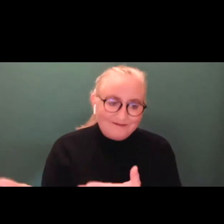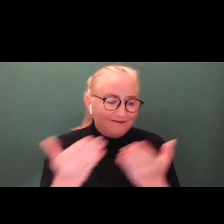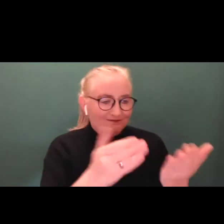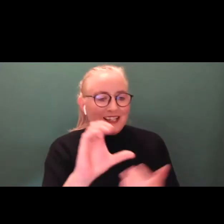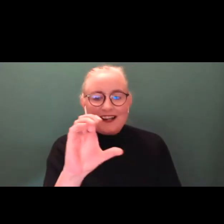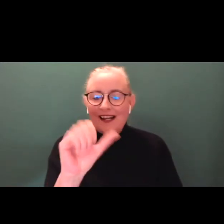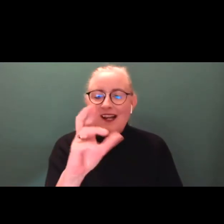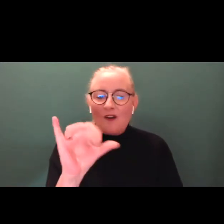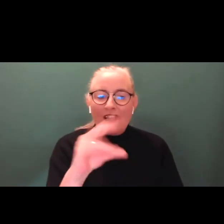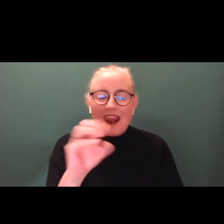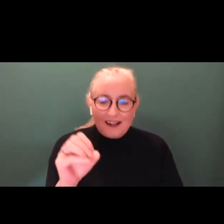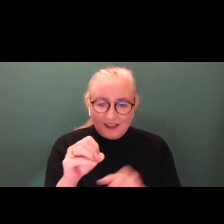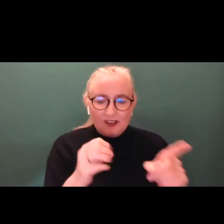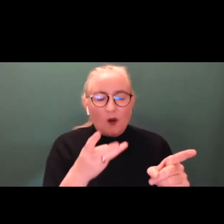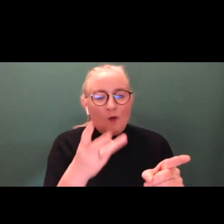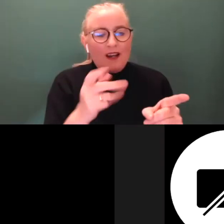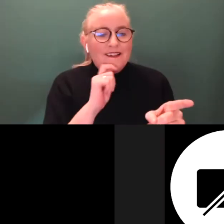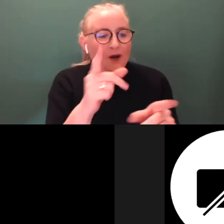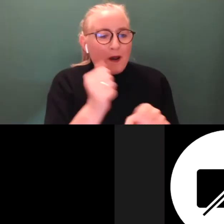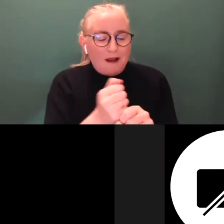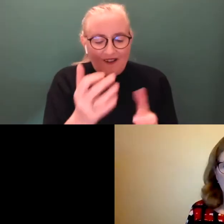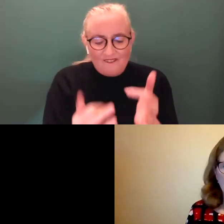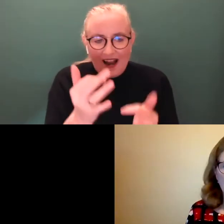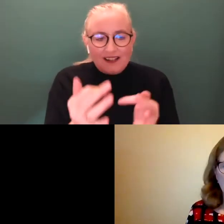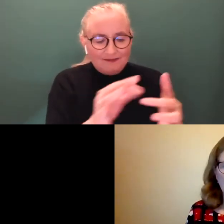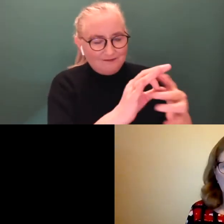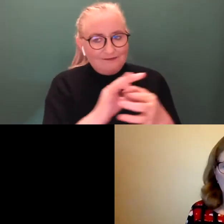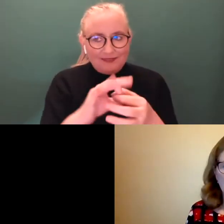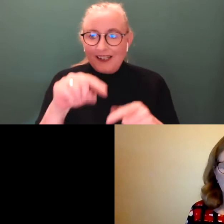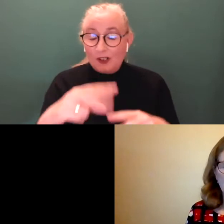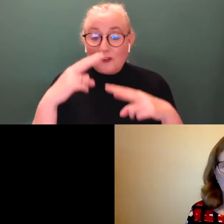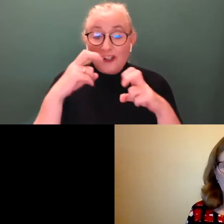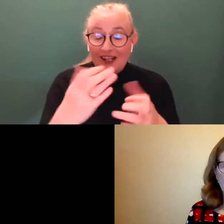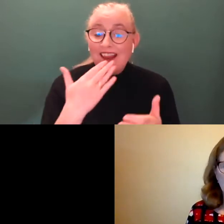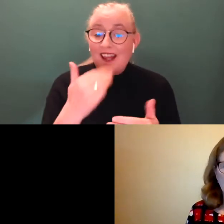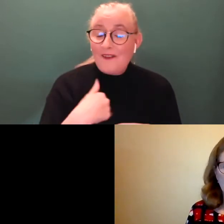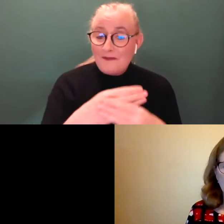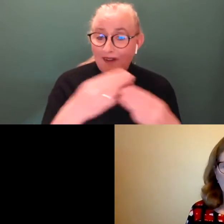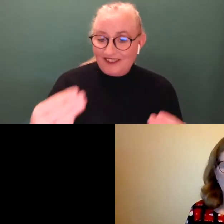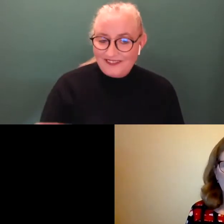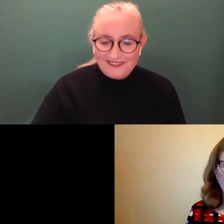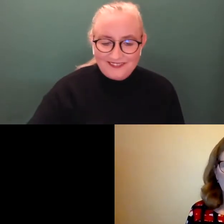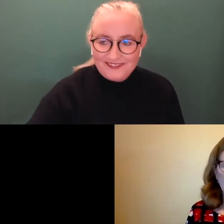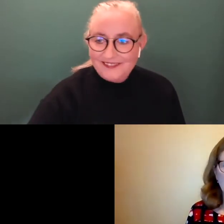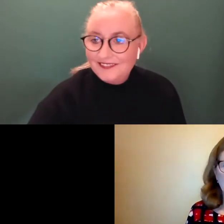Caroline, who will give us a sense of the findings emerging from this research. Thank you very much.